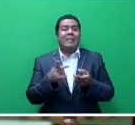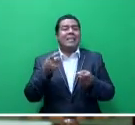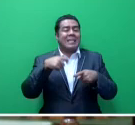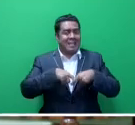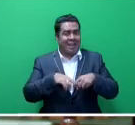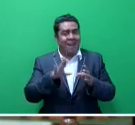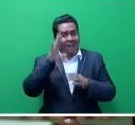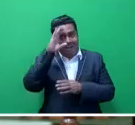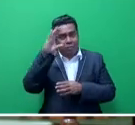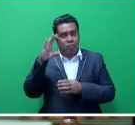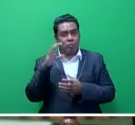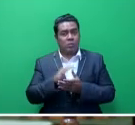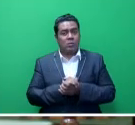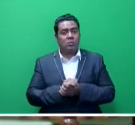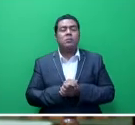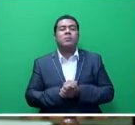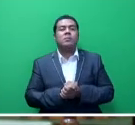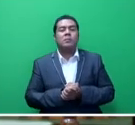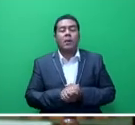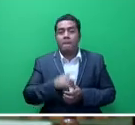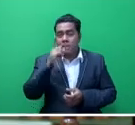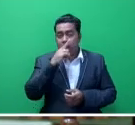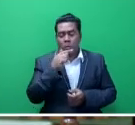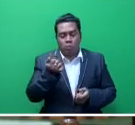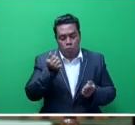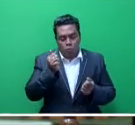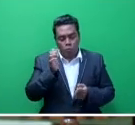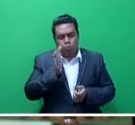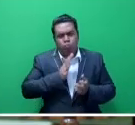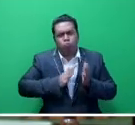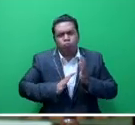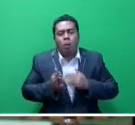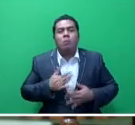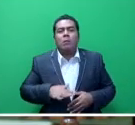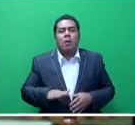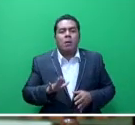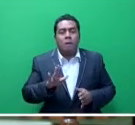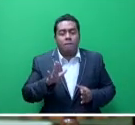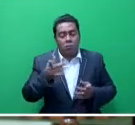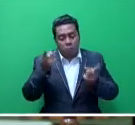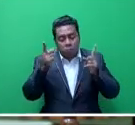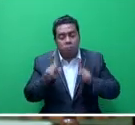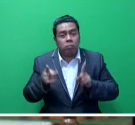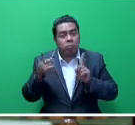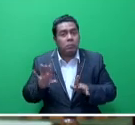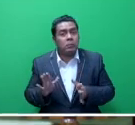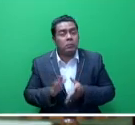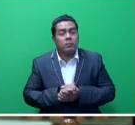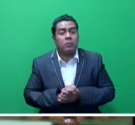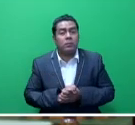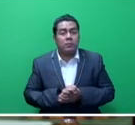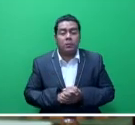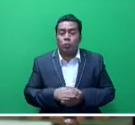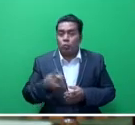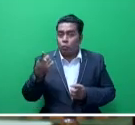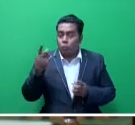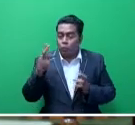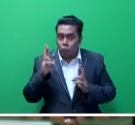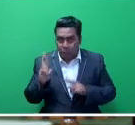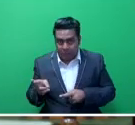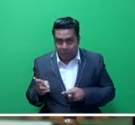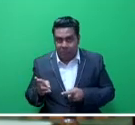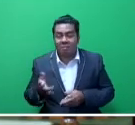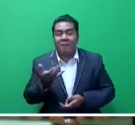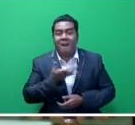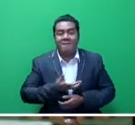we have that. Those grieving the loss of a loved one cannot find comfort in laying the departed to rest with the comfort